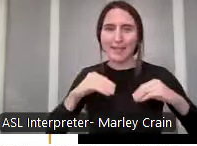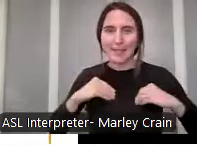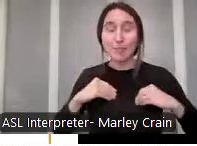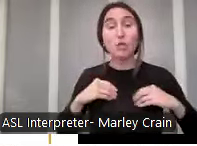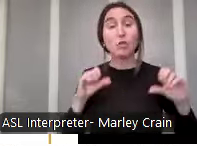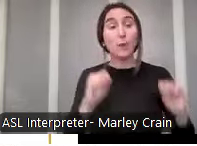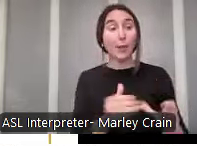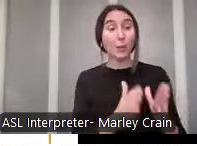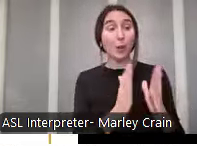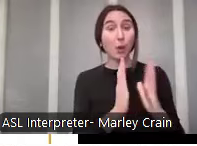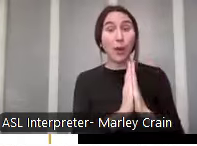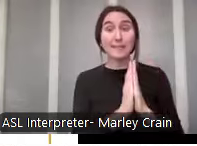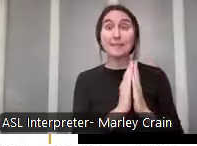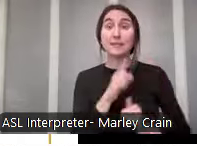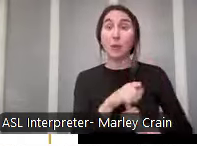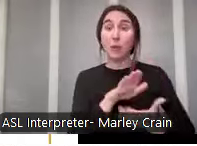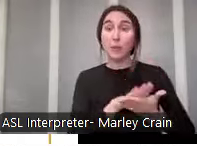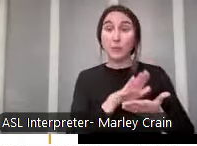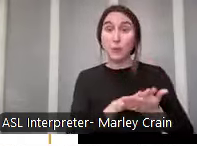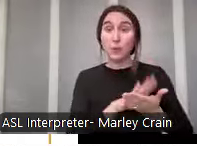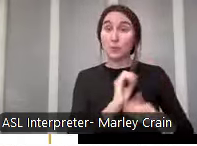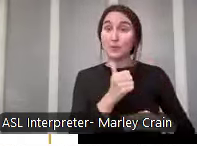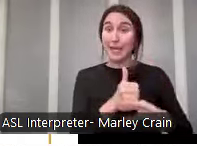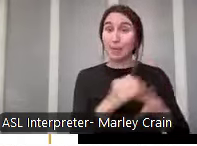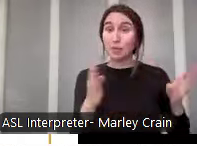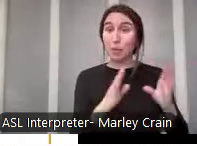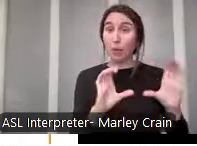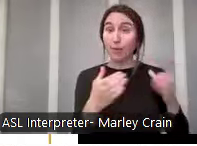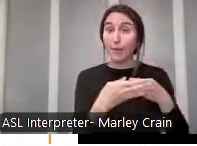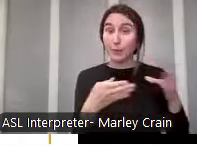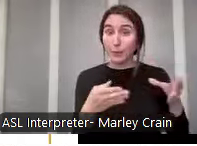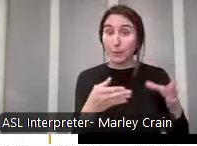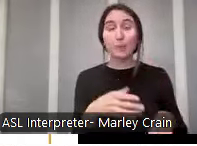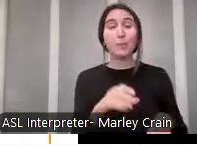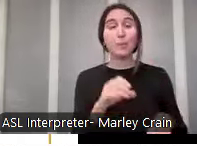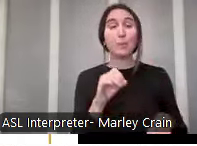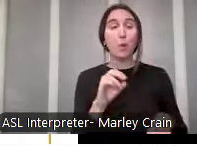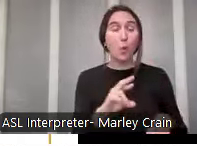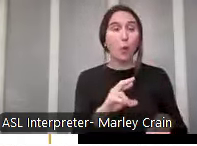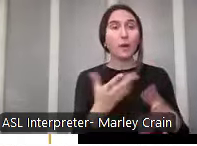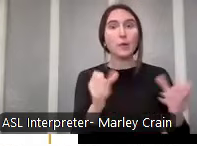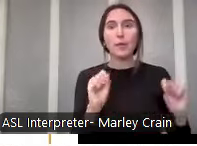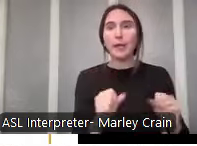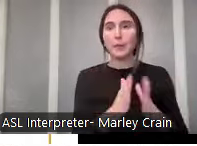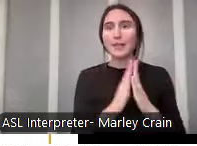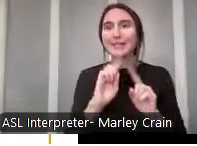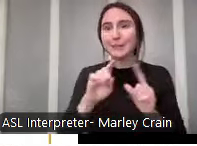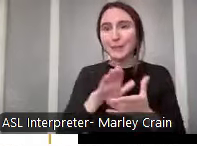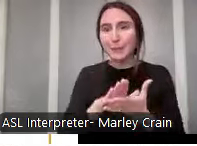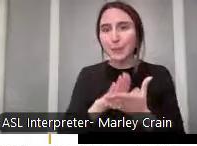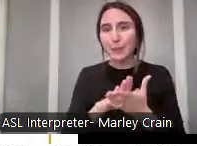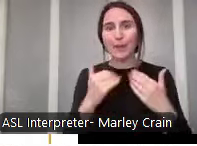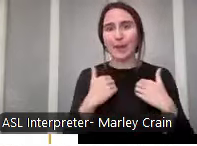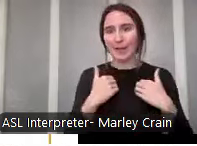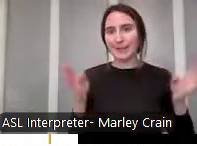ask for a school that can provide the small class. You do not have to agree to change the IEP. And that's something that we get calls about every